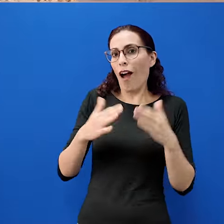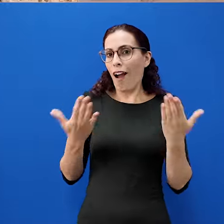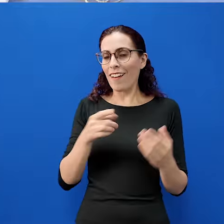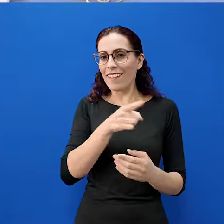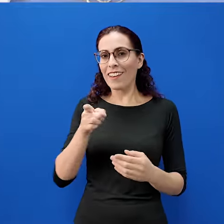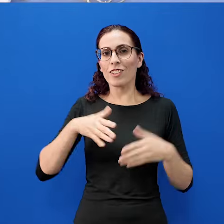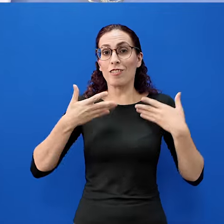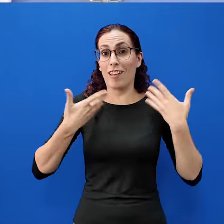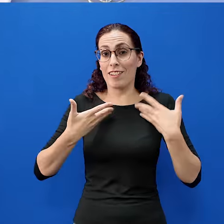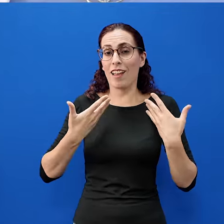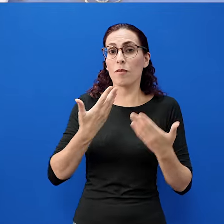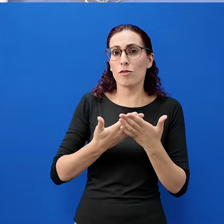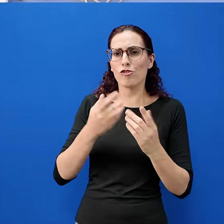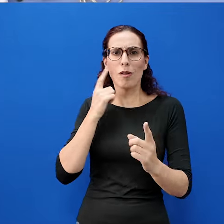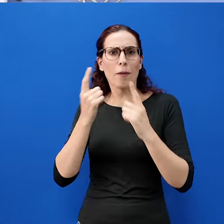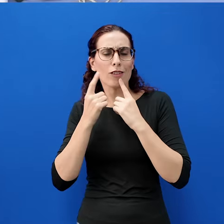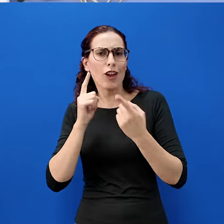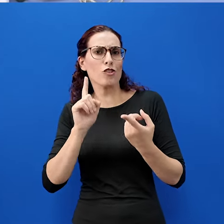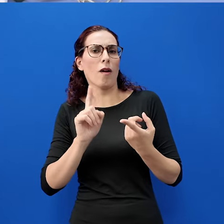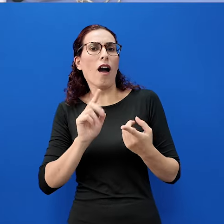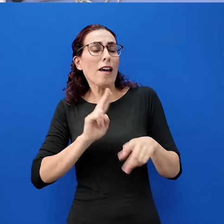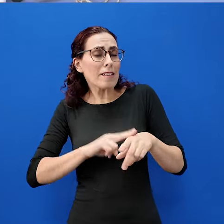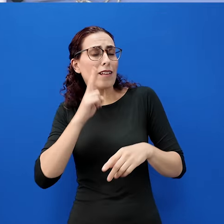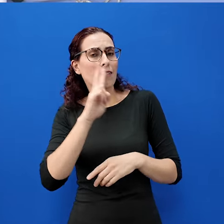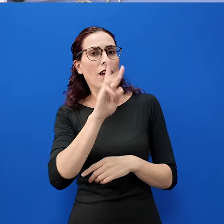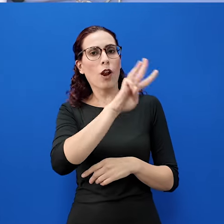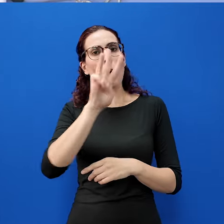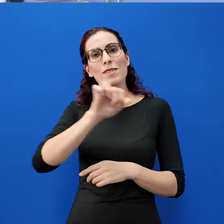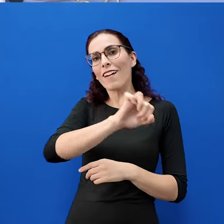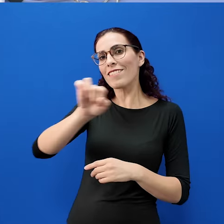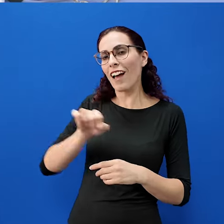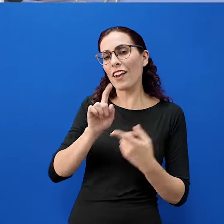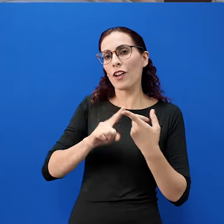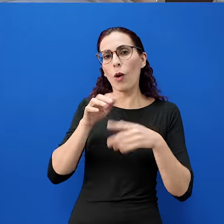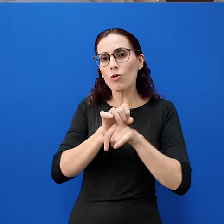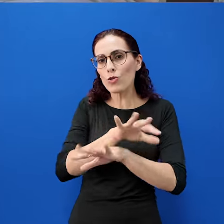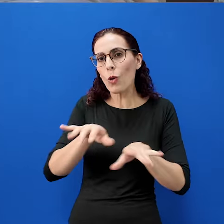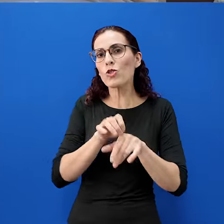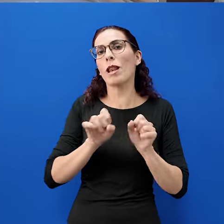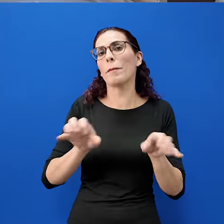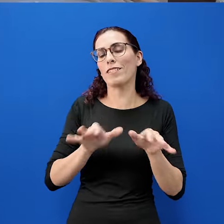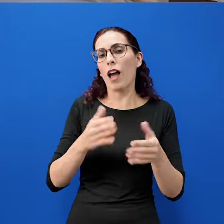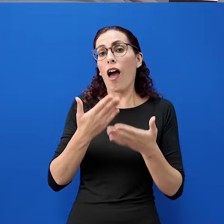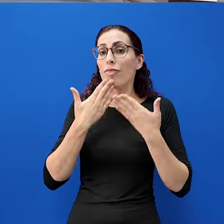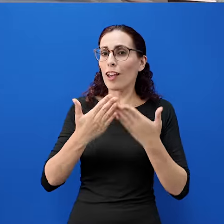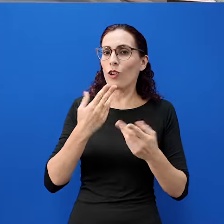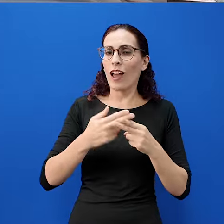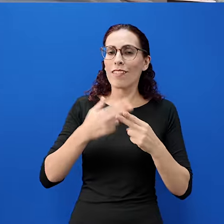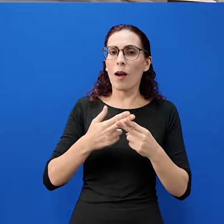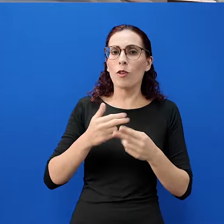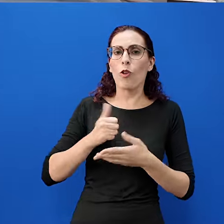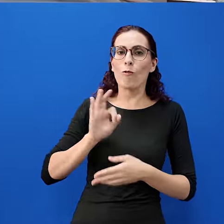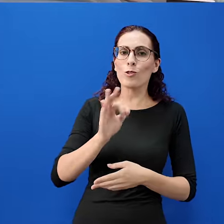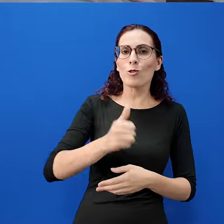if you want to learn more or get involved, then visit our website and follow us on social media for updates. Thank you for helping us create a better